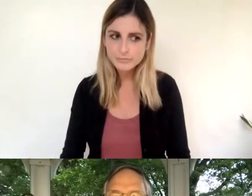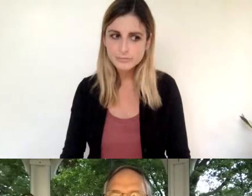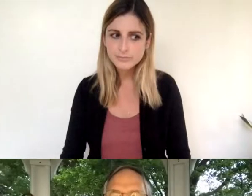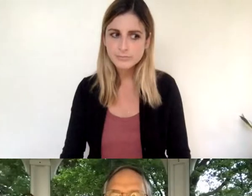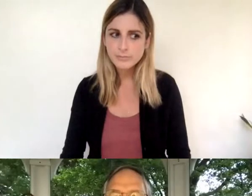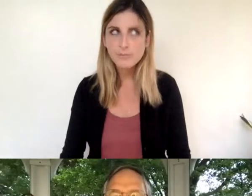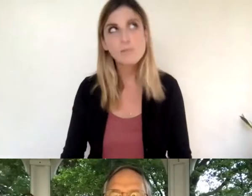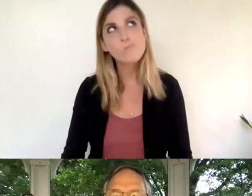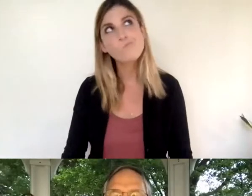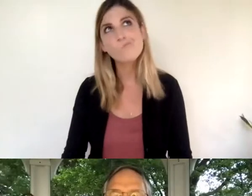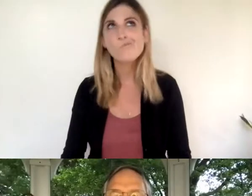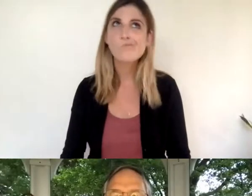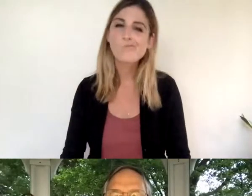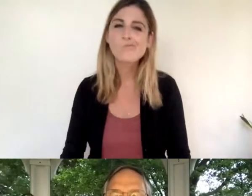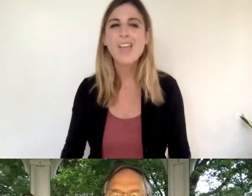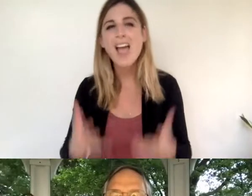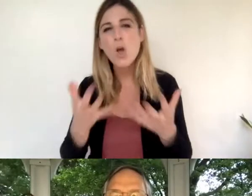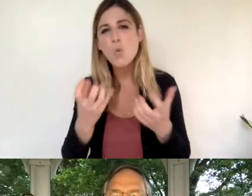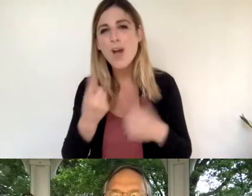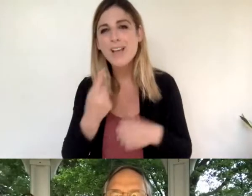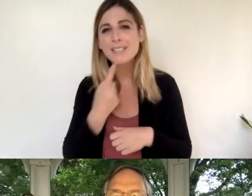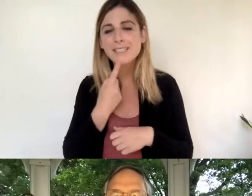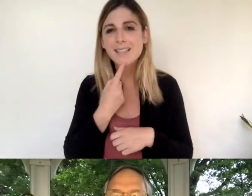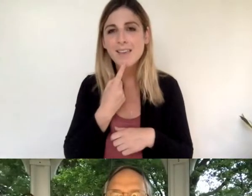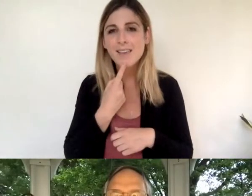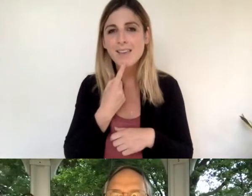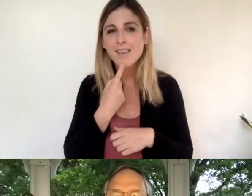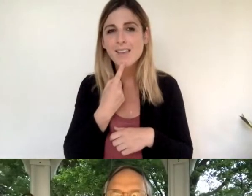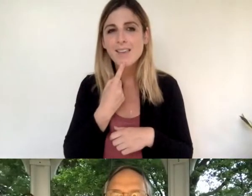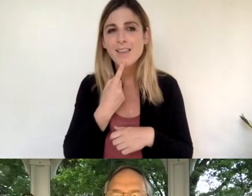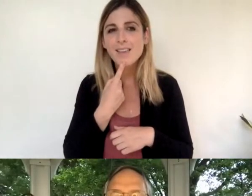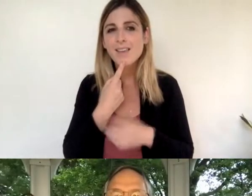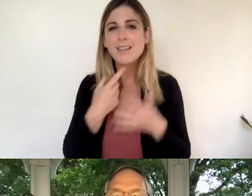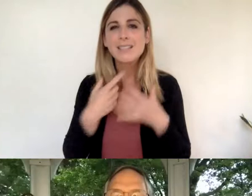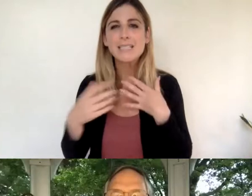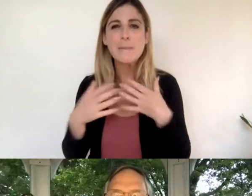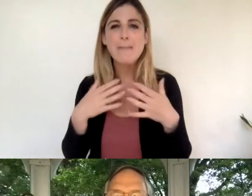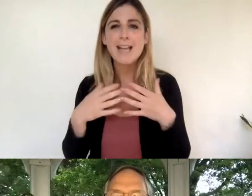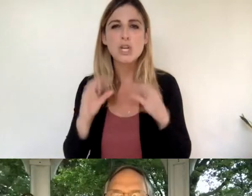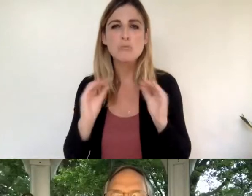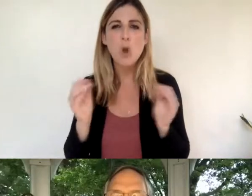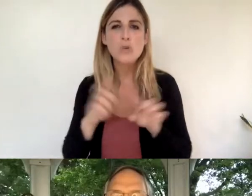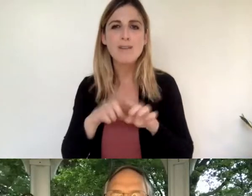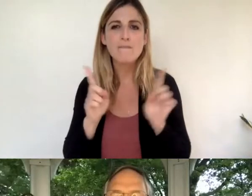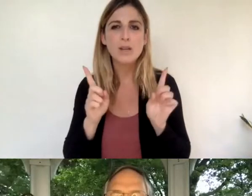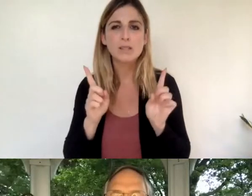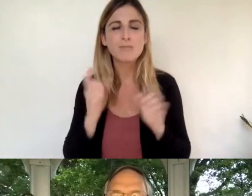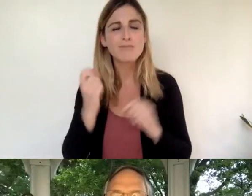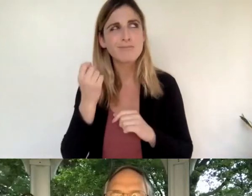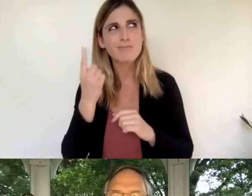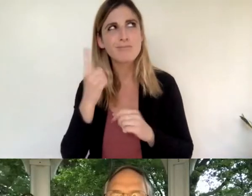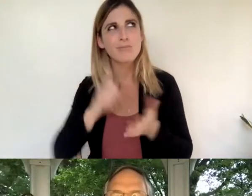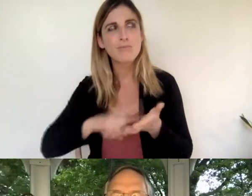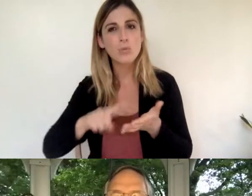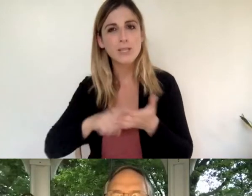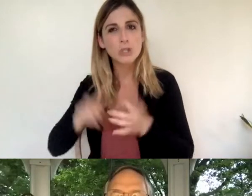Yeah, you know, I want to say that it doesn't make any difference. The research was done in cooked